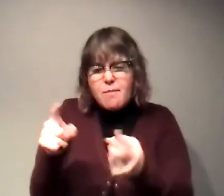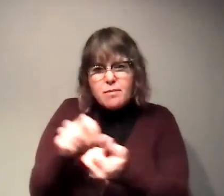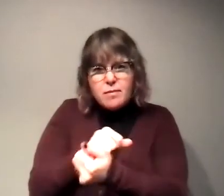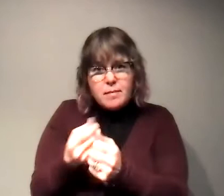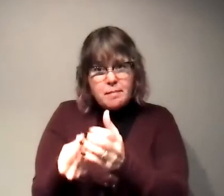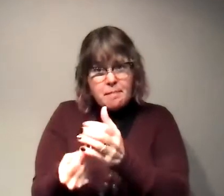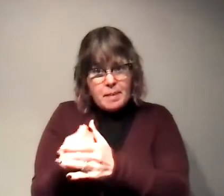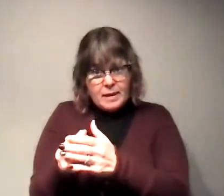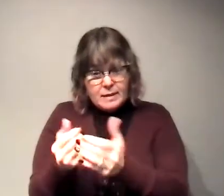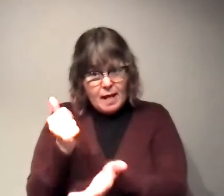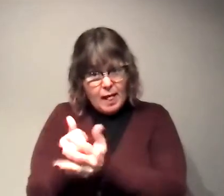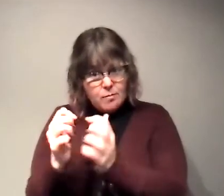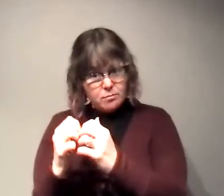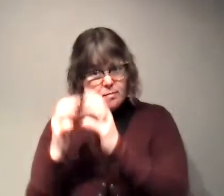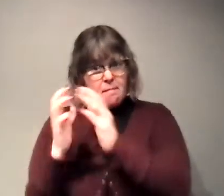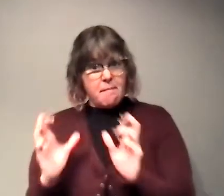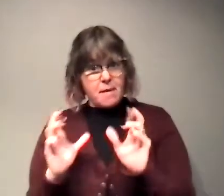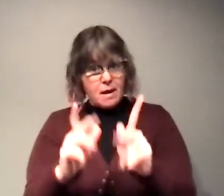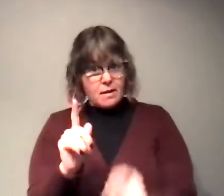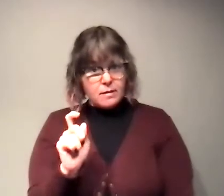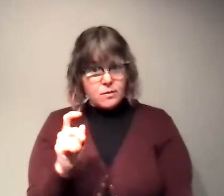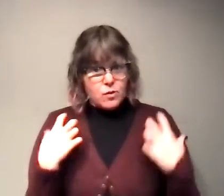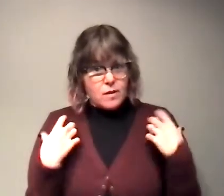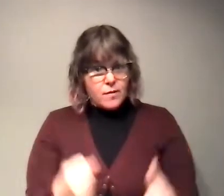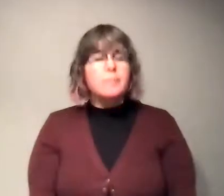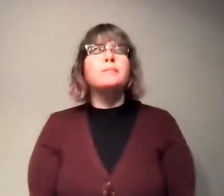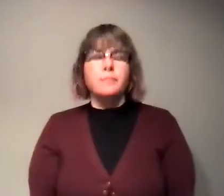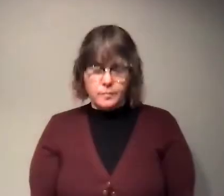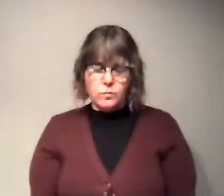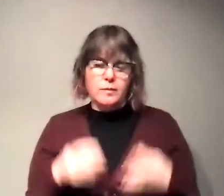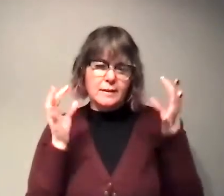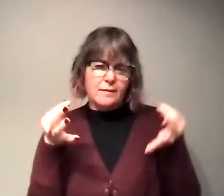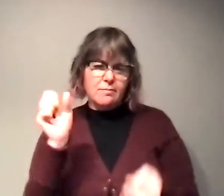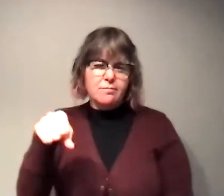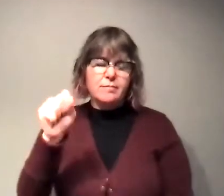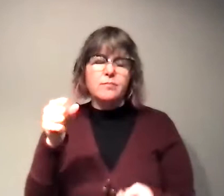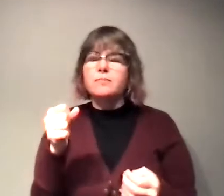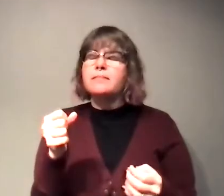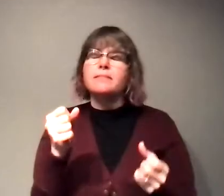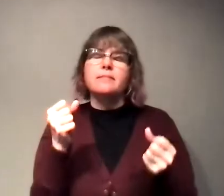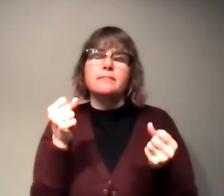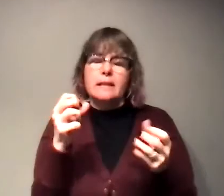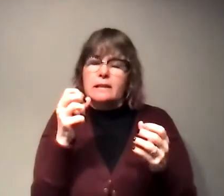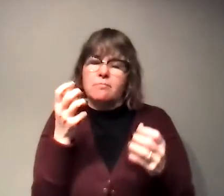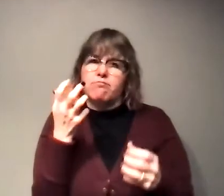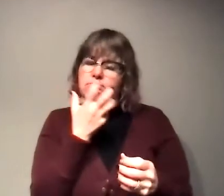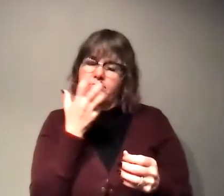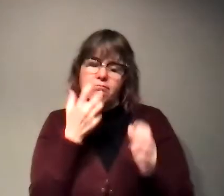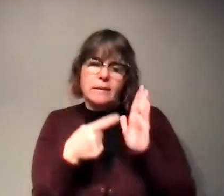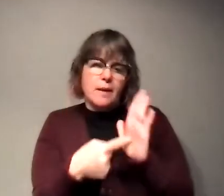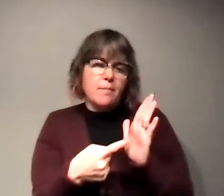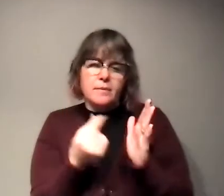help it recover? Yes, absolutely. And there are really lots of spectacular examples out there